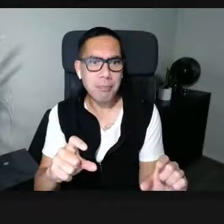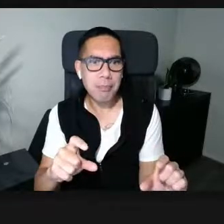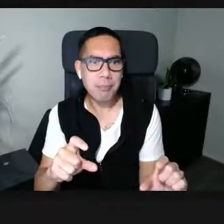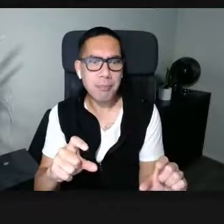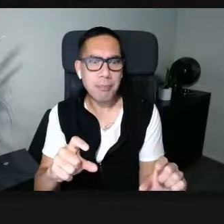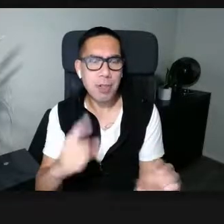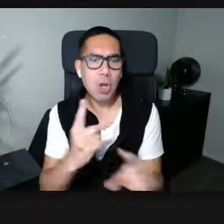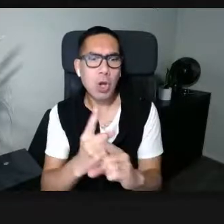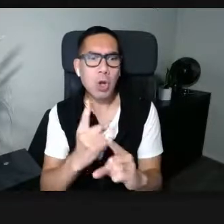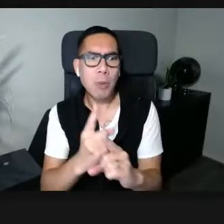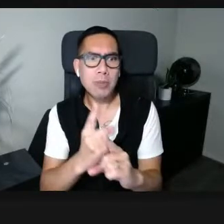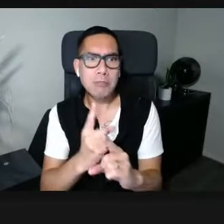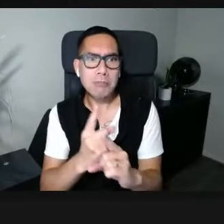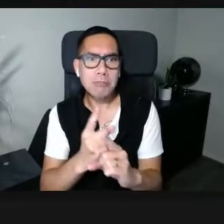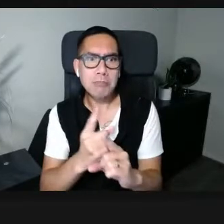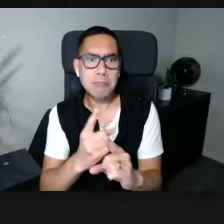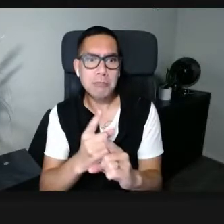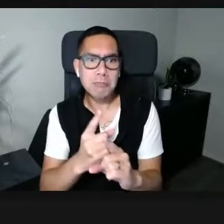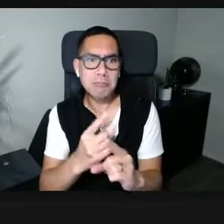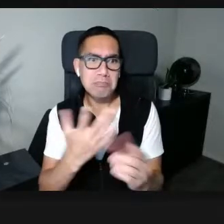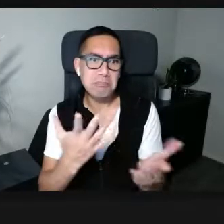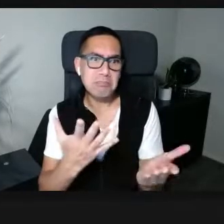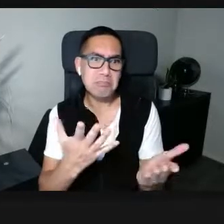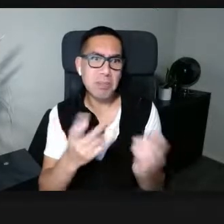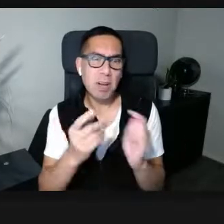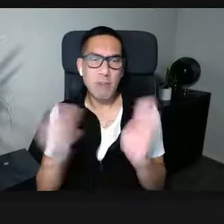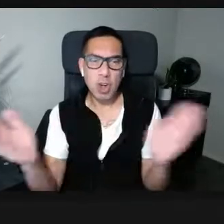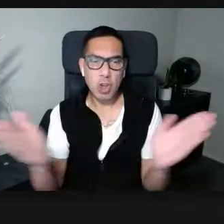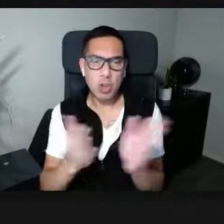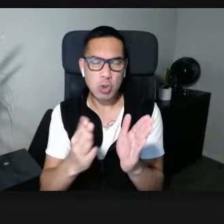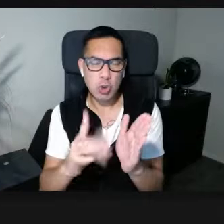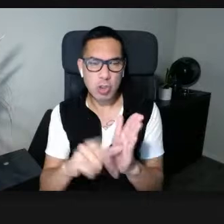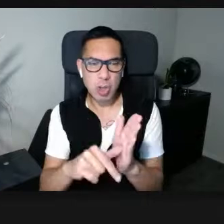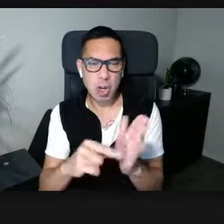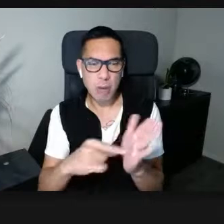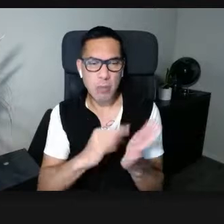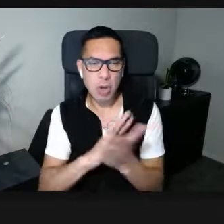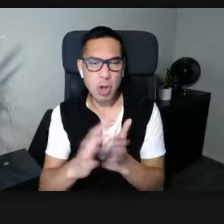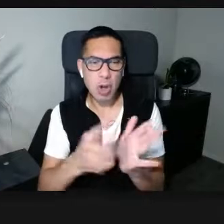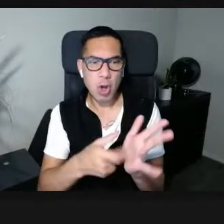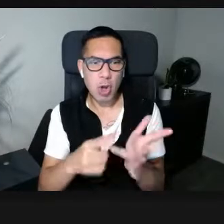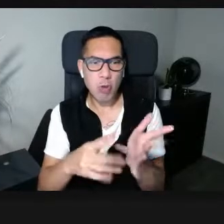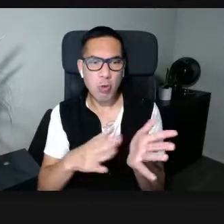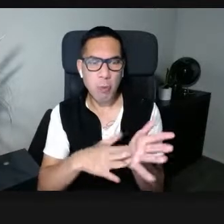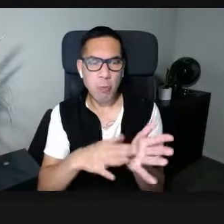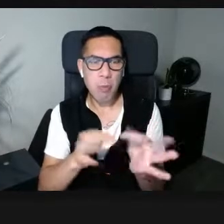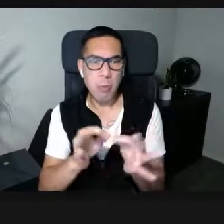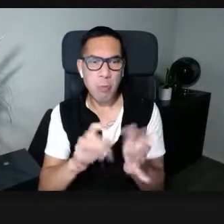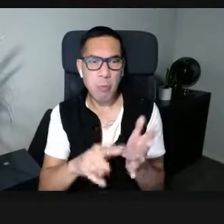while you're here, on whether after a short time thrombosis, could this still be helpful?